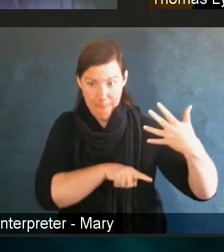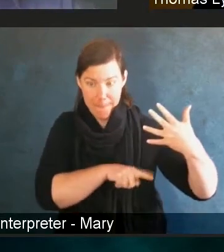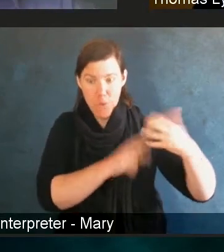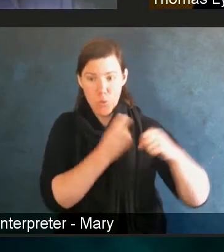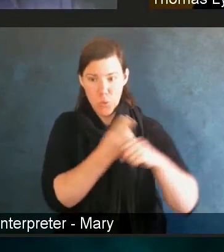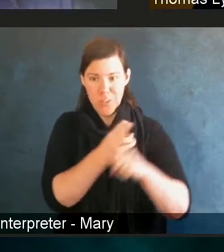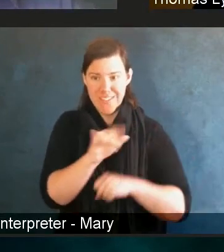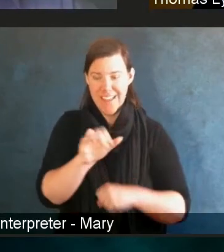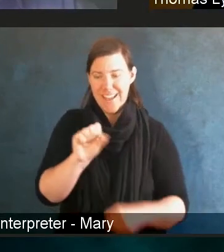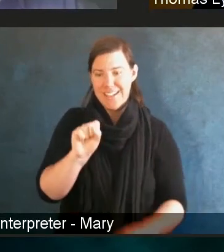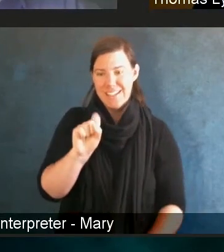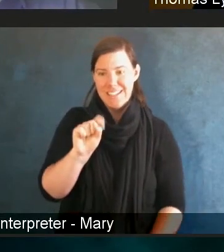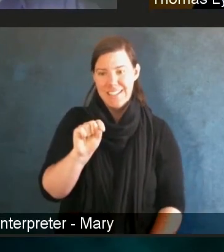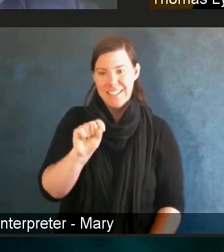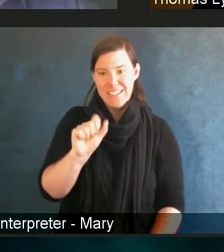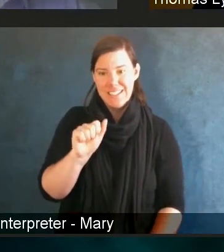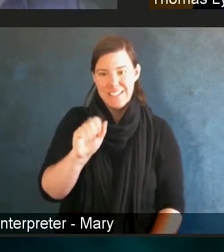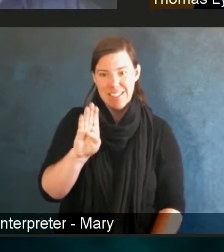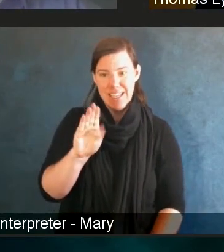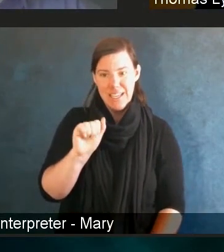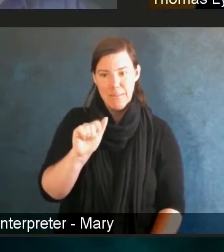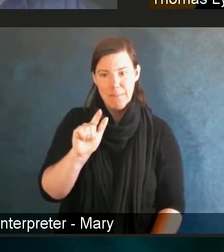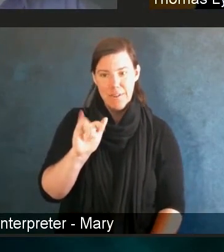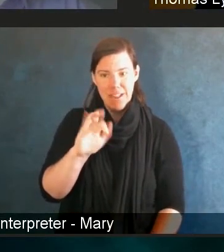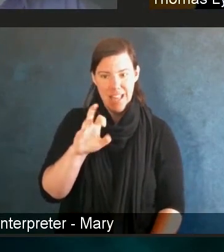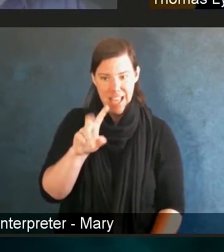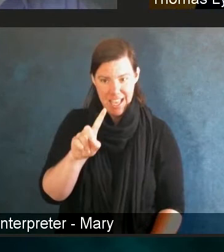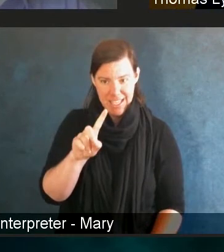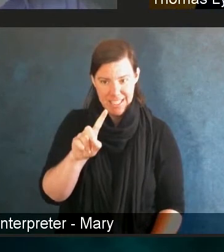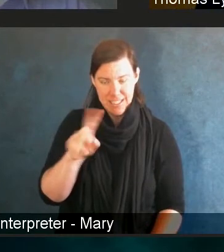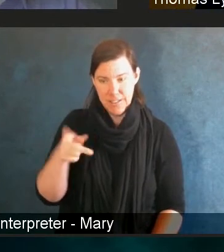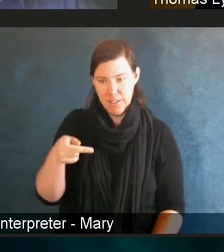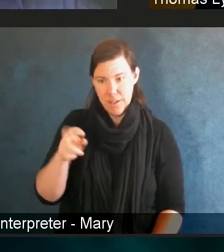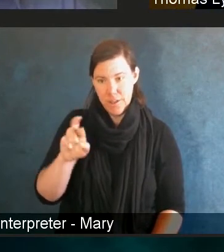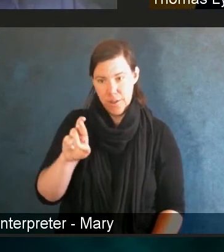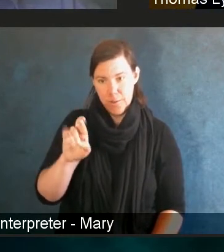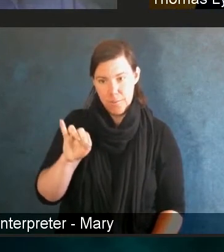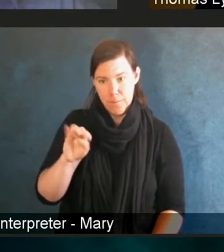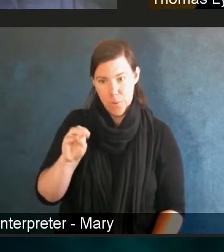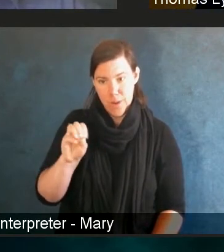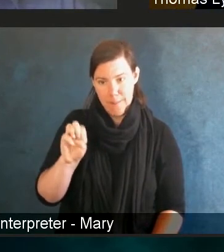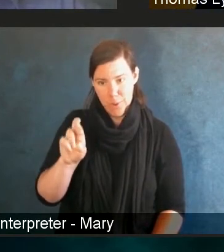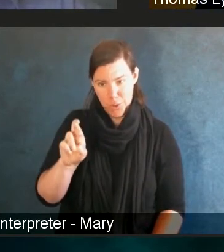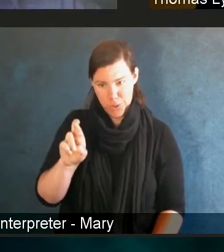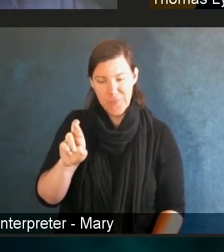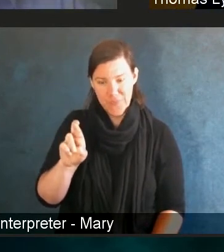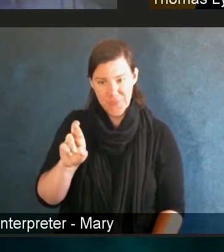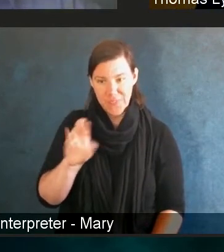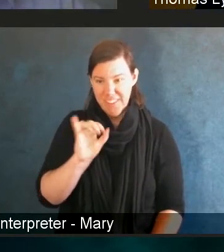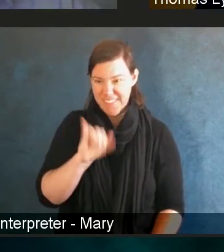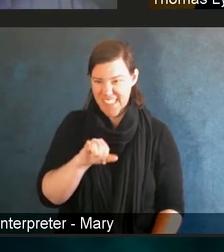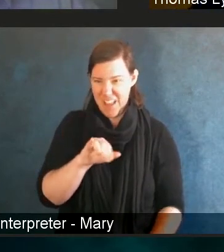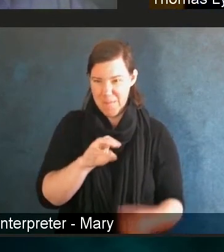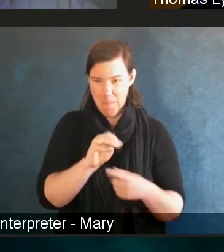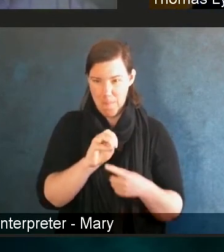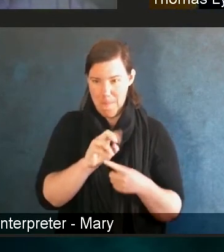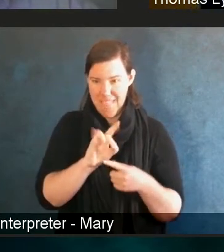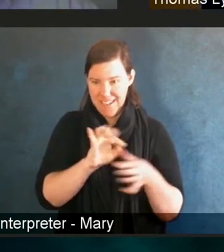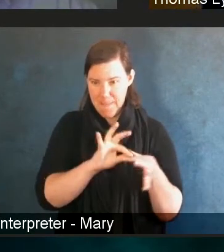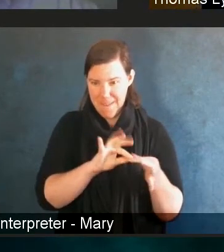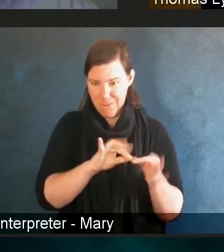opportunity to look at how one platform as a prime and another as a boost will result